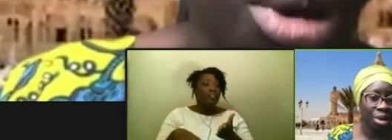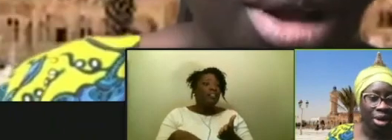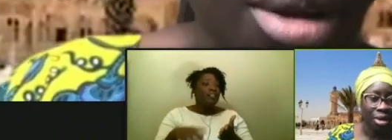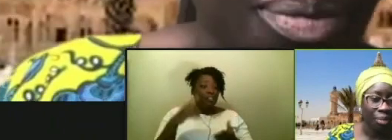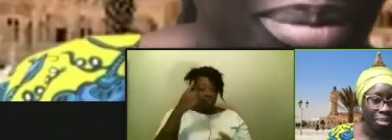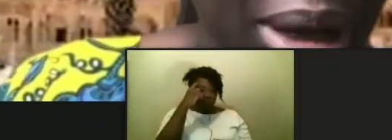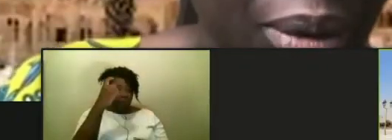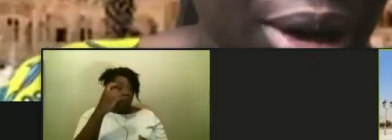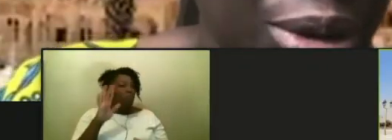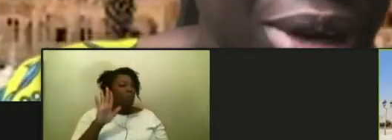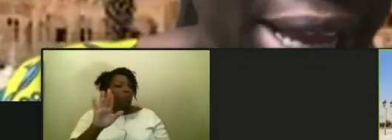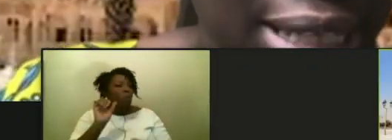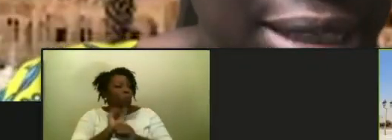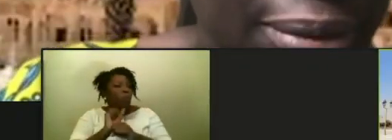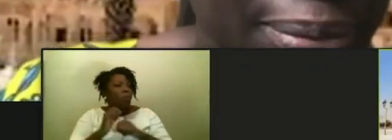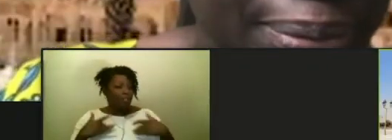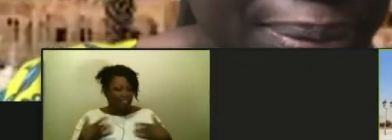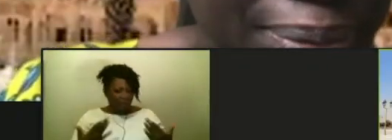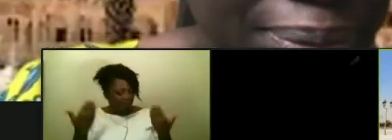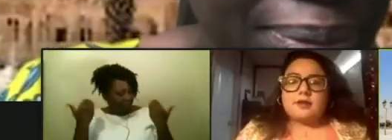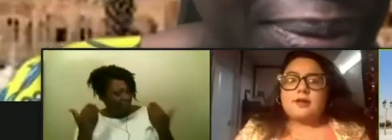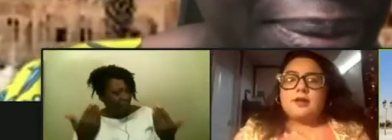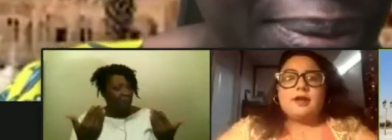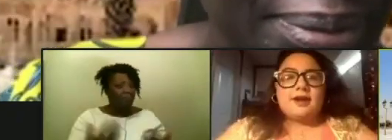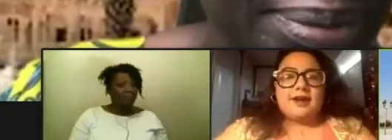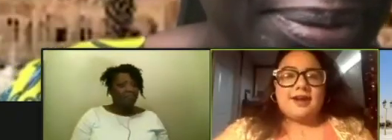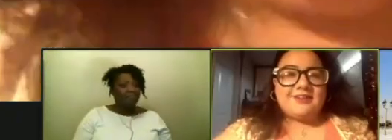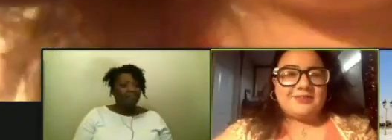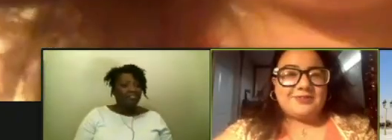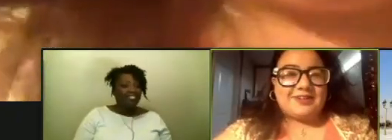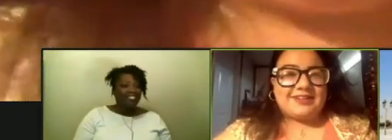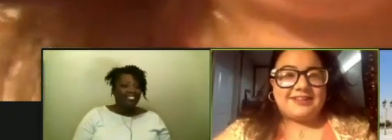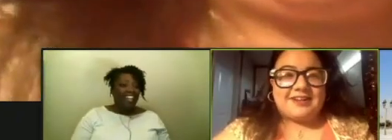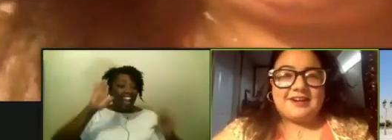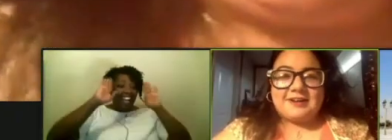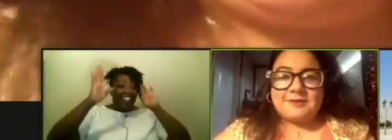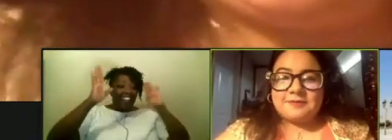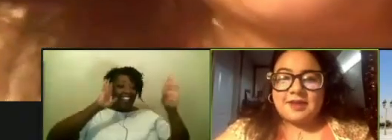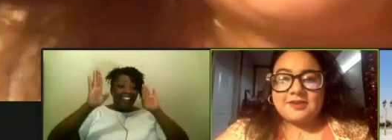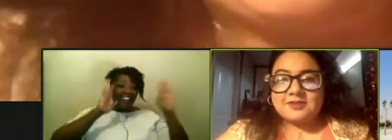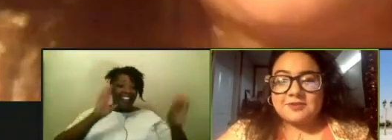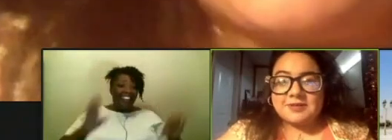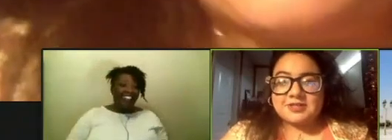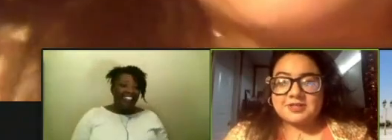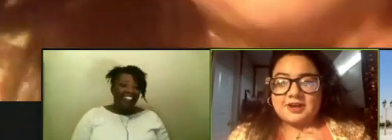do. Marwa, you next. Hi everyone.